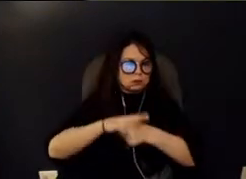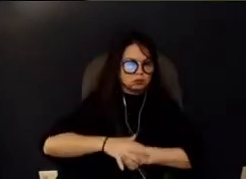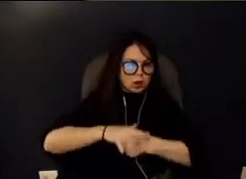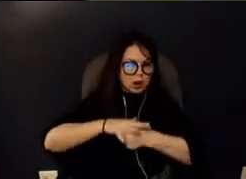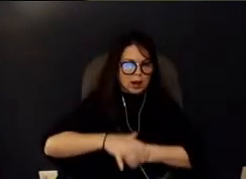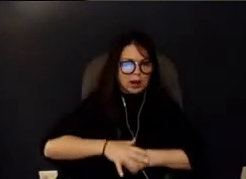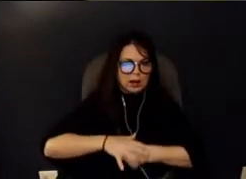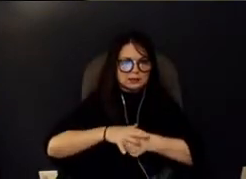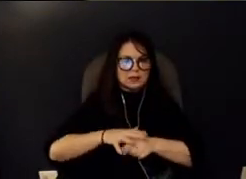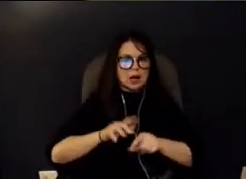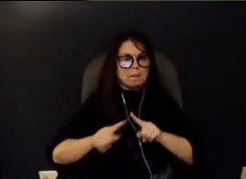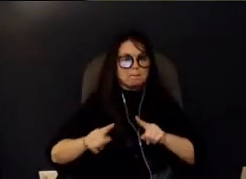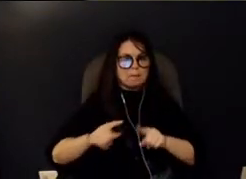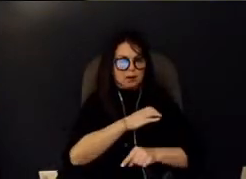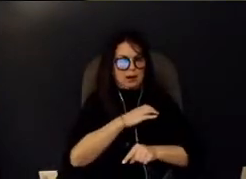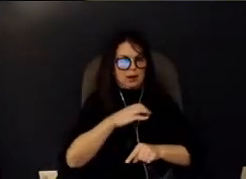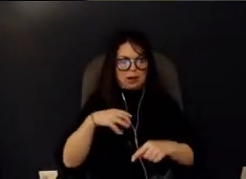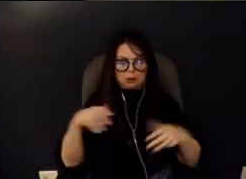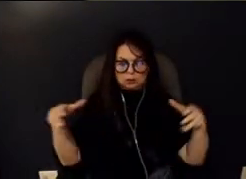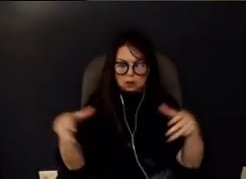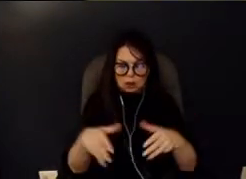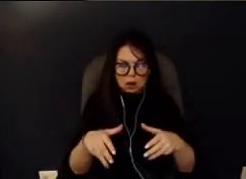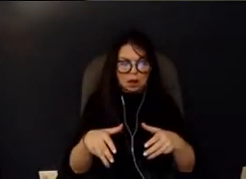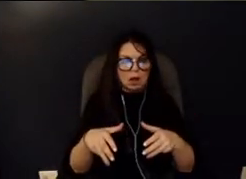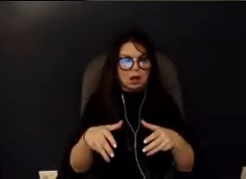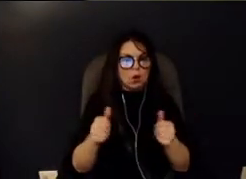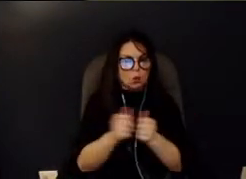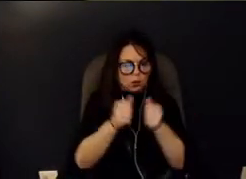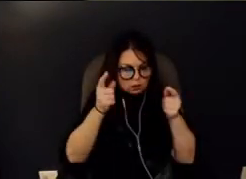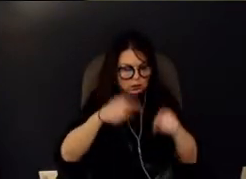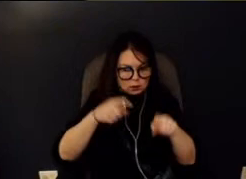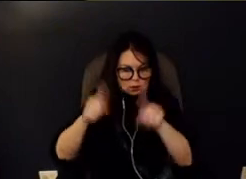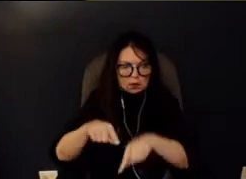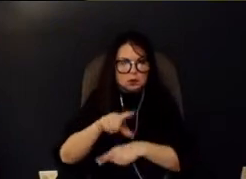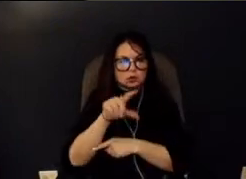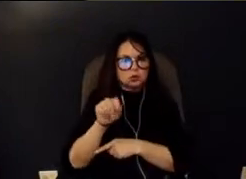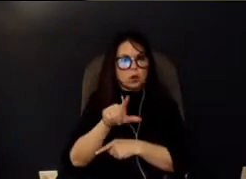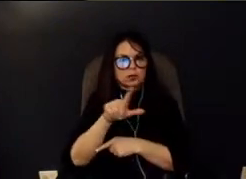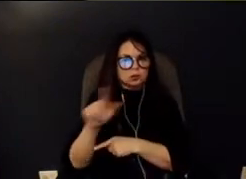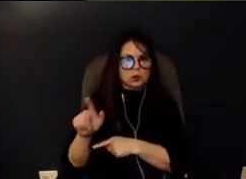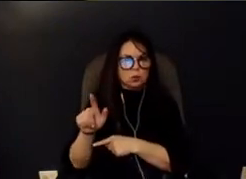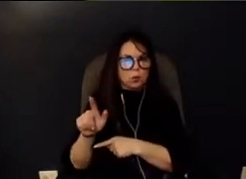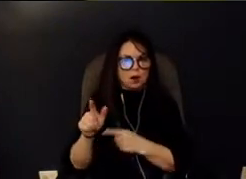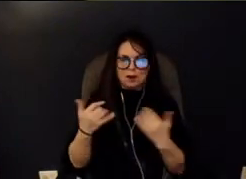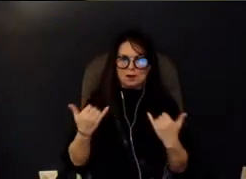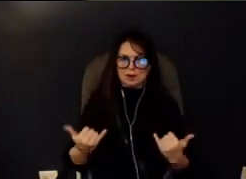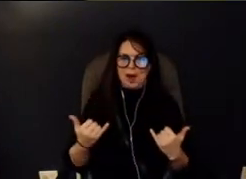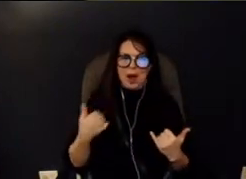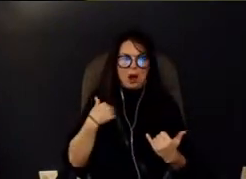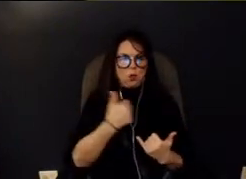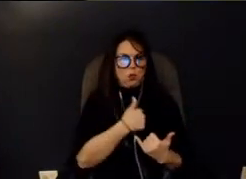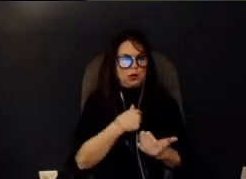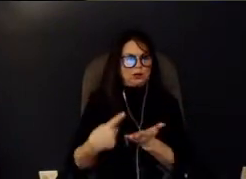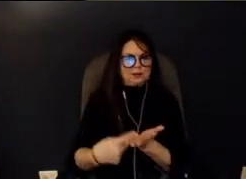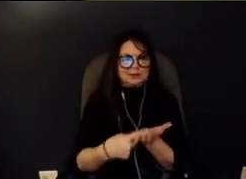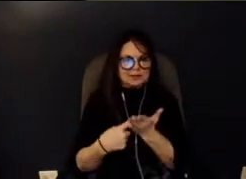what is happening in 2021, that now we are really talking about the theoretical budget for 2022 and